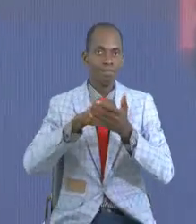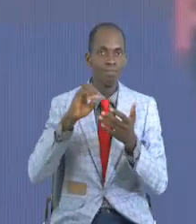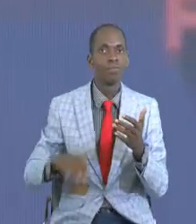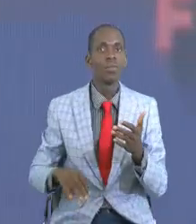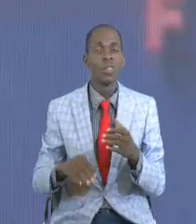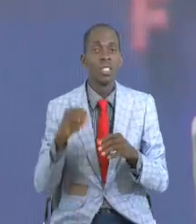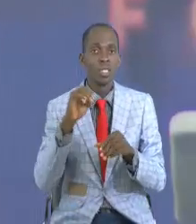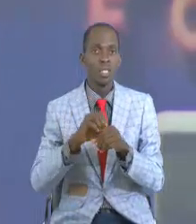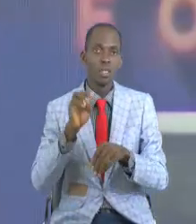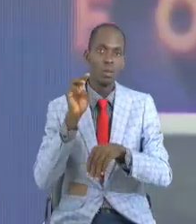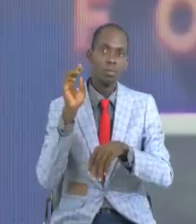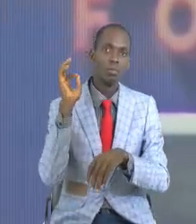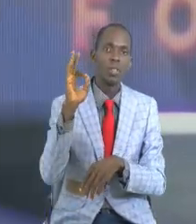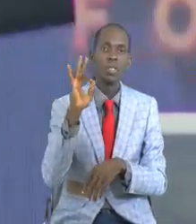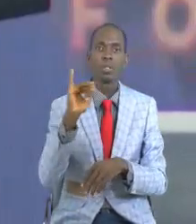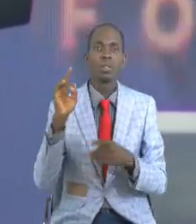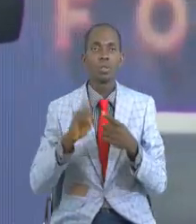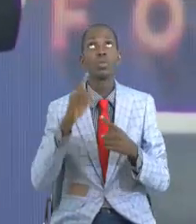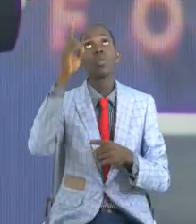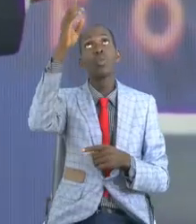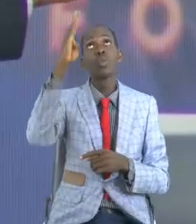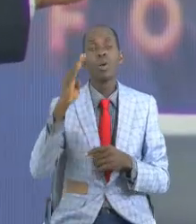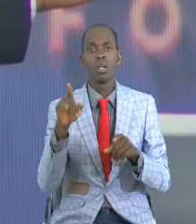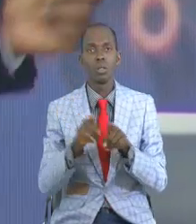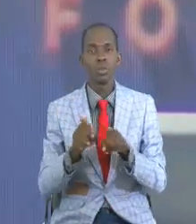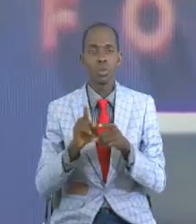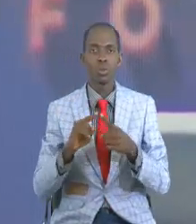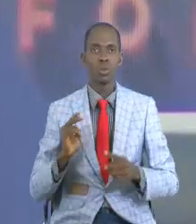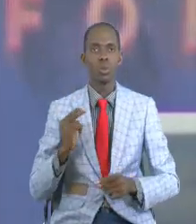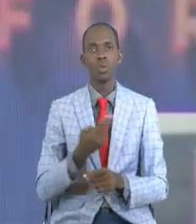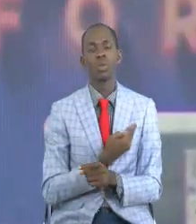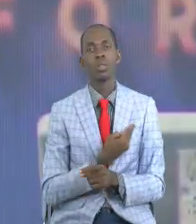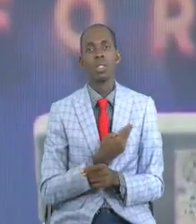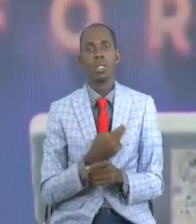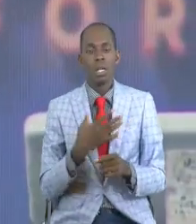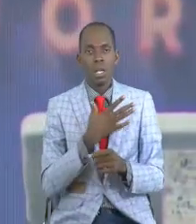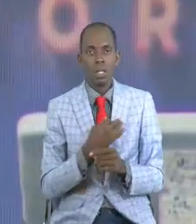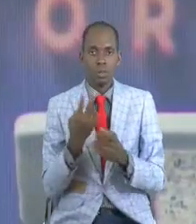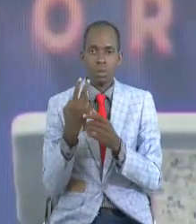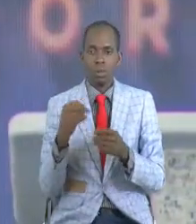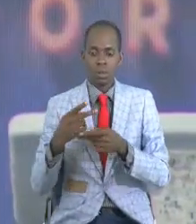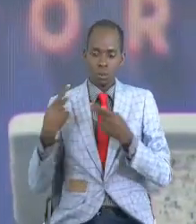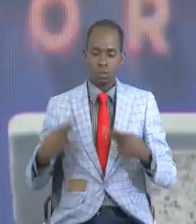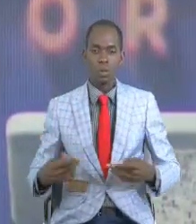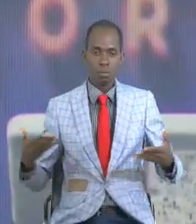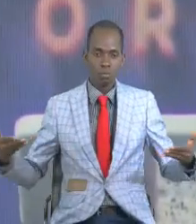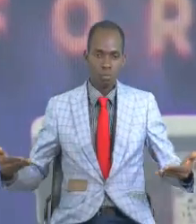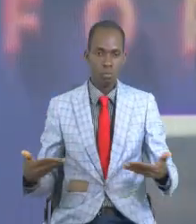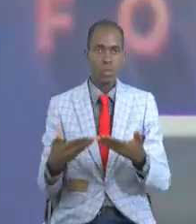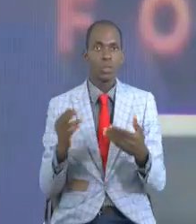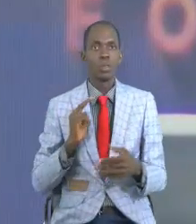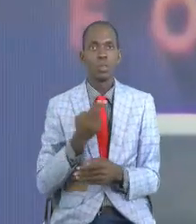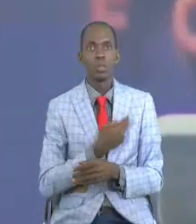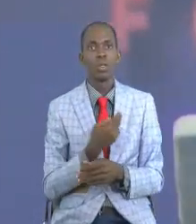to God and ministering to us, and as the priest joining us and the Almighty God,